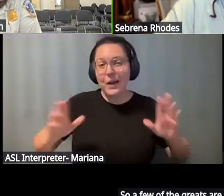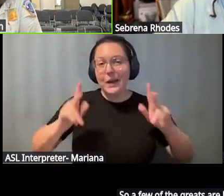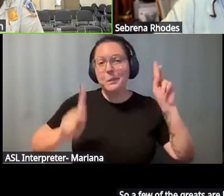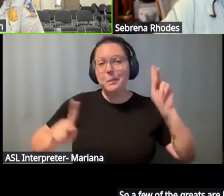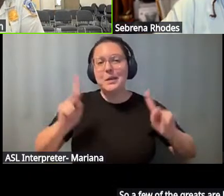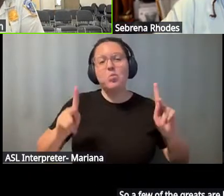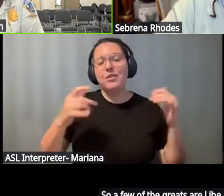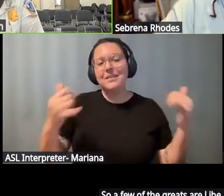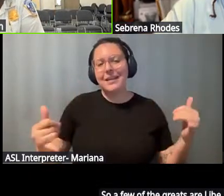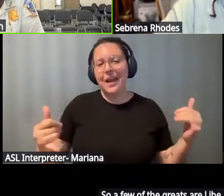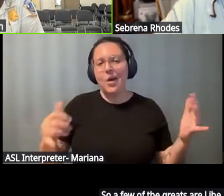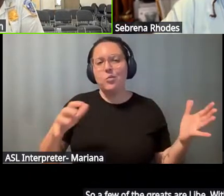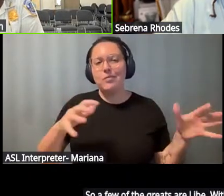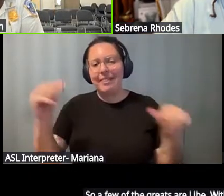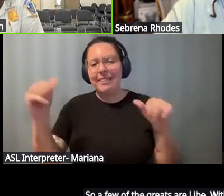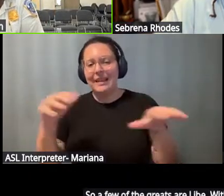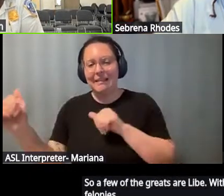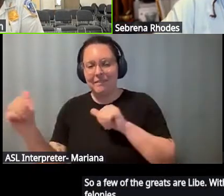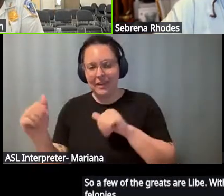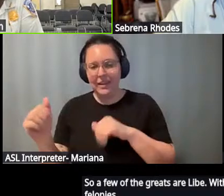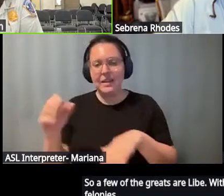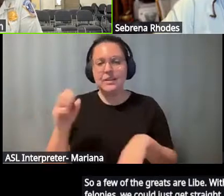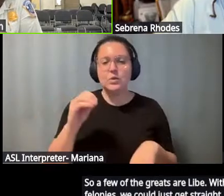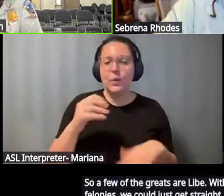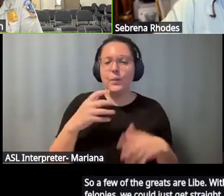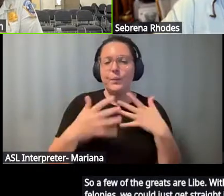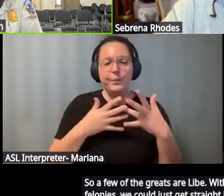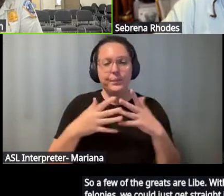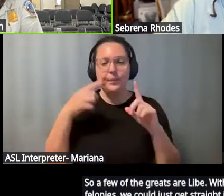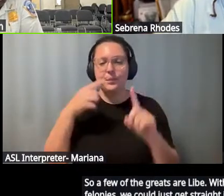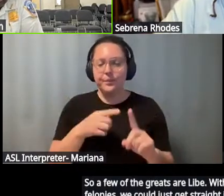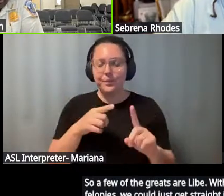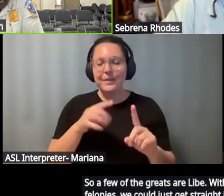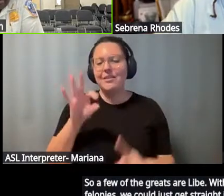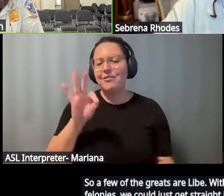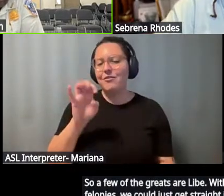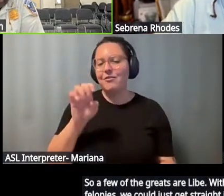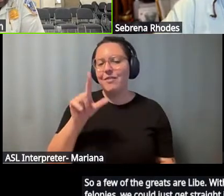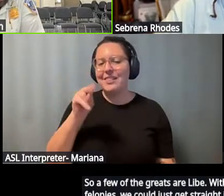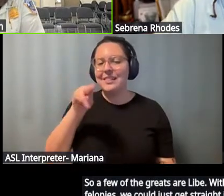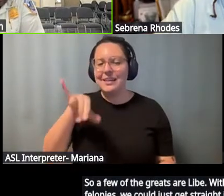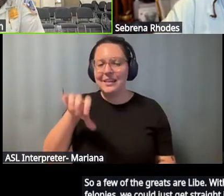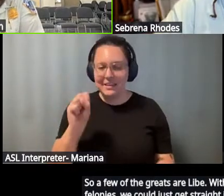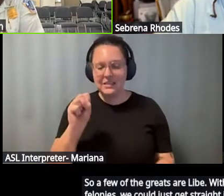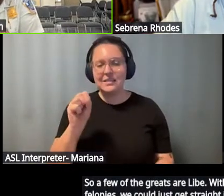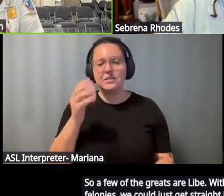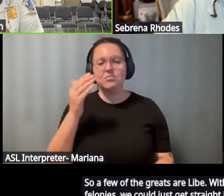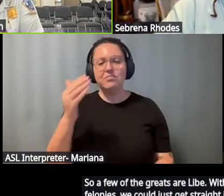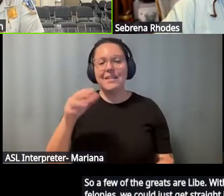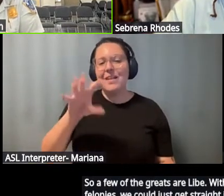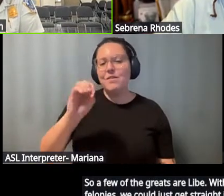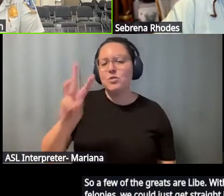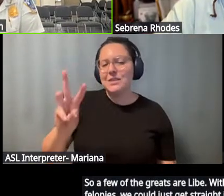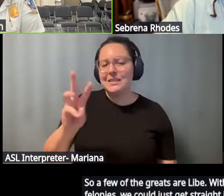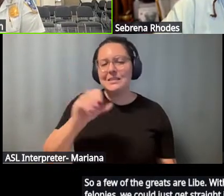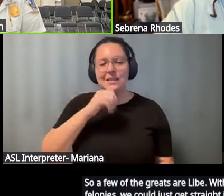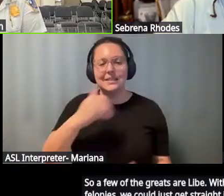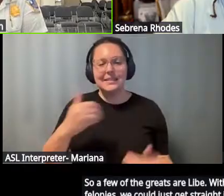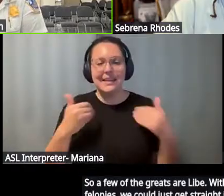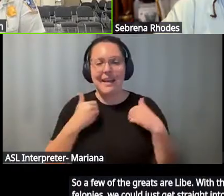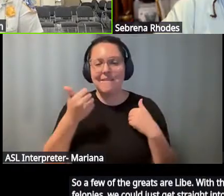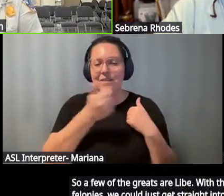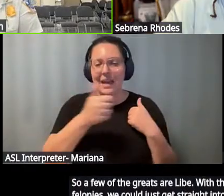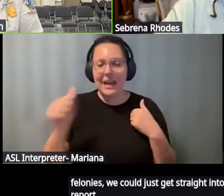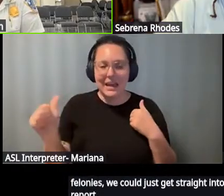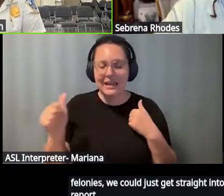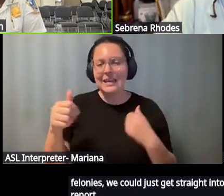as like the felonies, we could just get straight into it. 506 did not have any homicides to report.